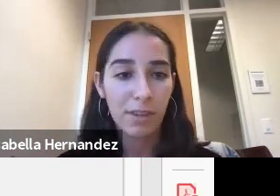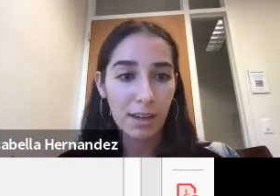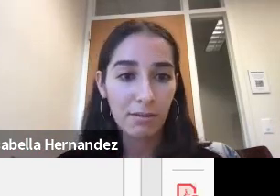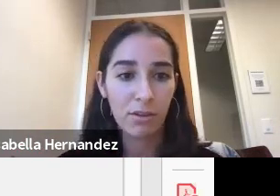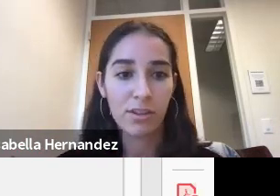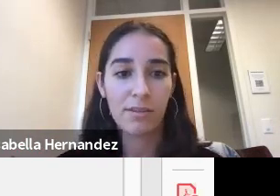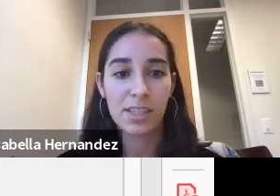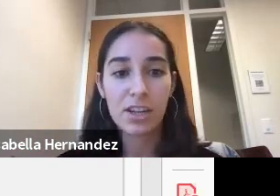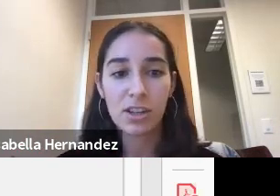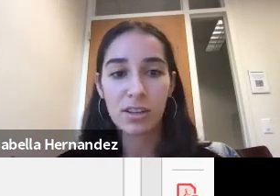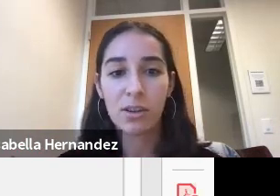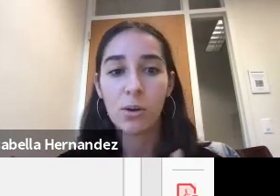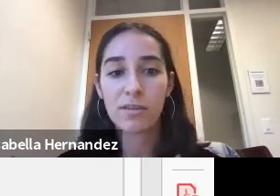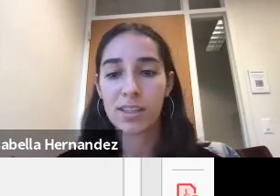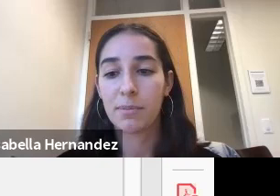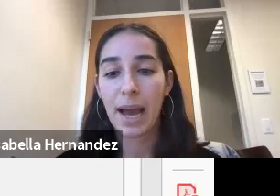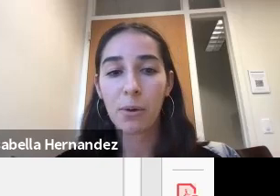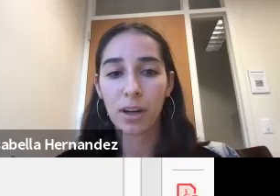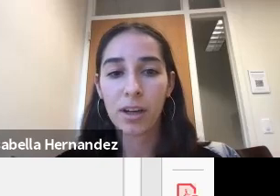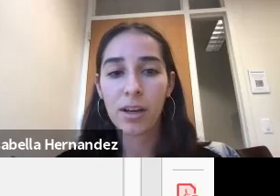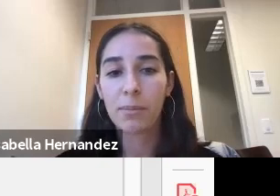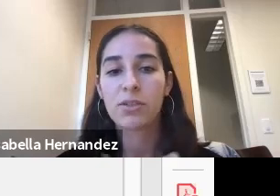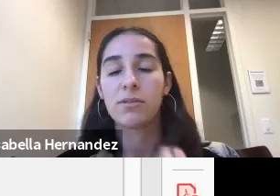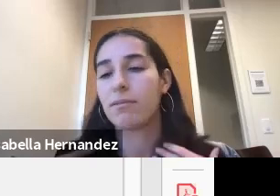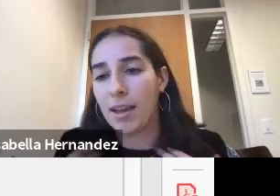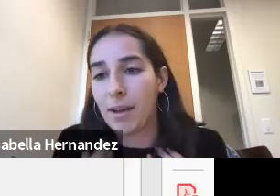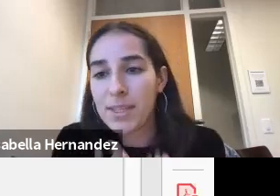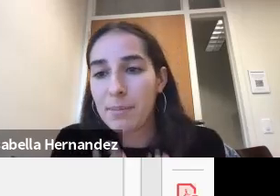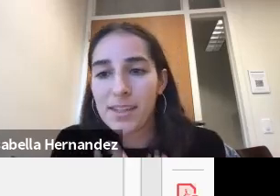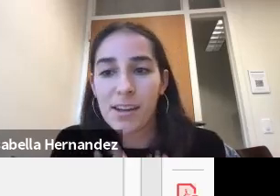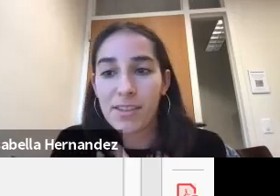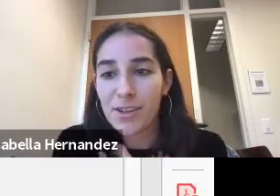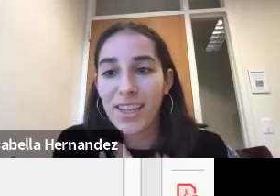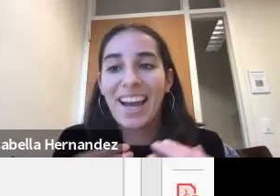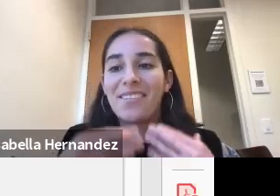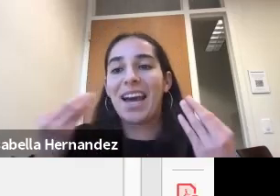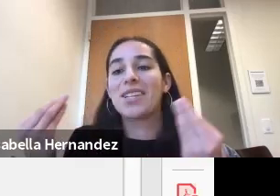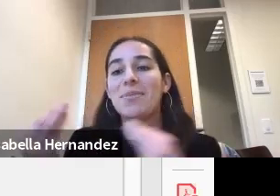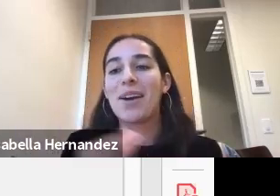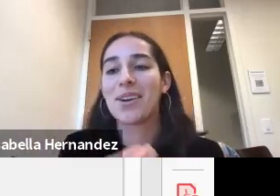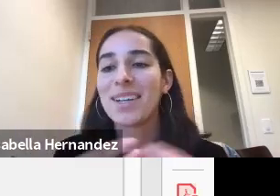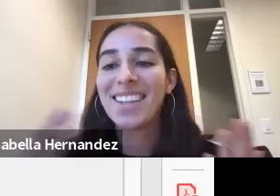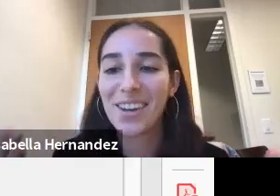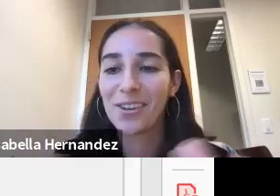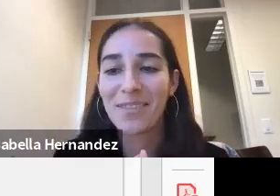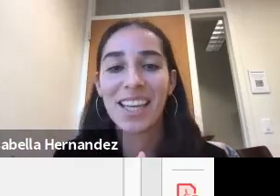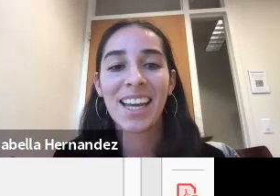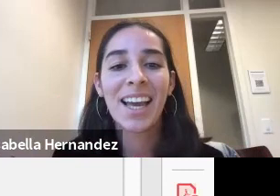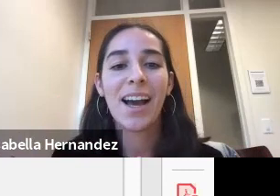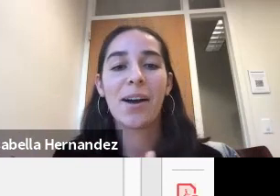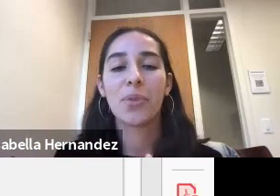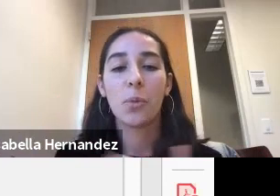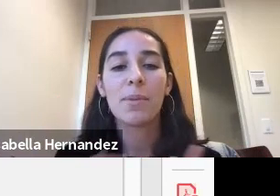want to prevent further devastation, those of us in power must, I'm saying myself as though like I have that much power, but you know what I